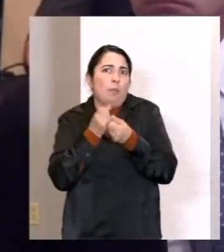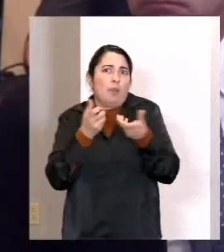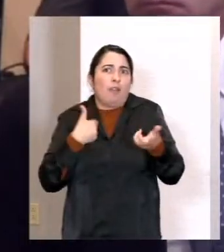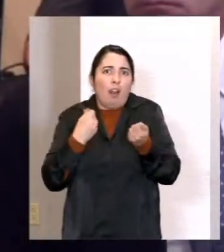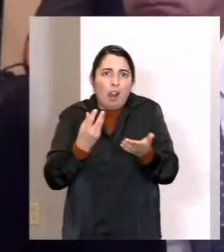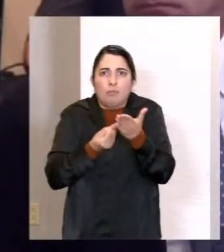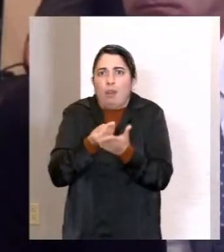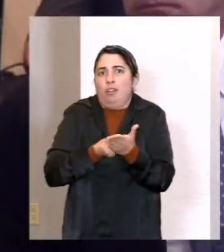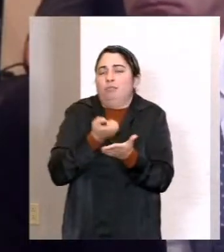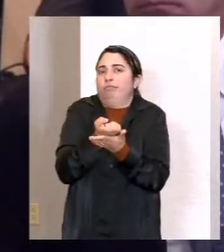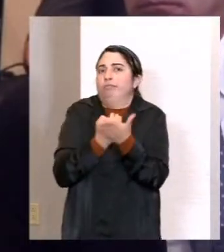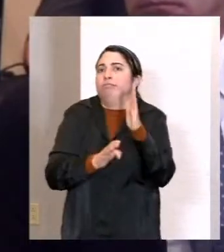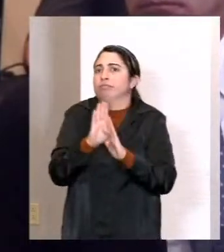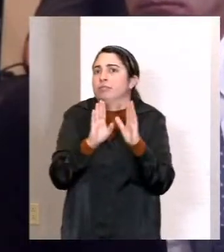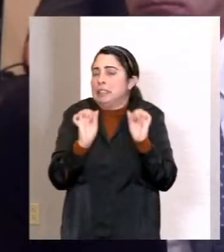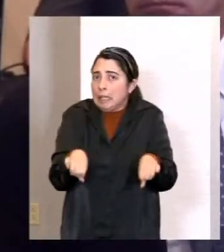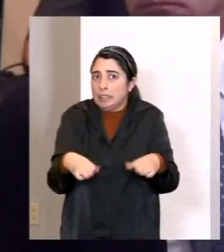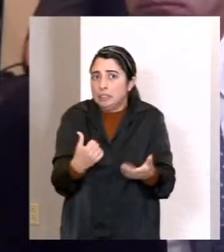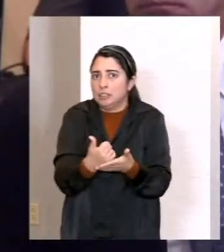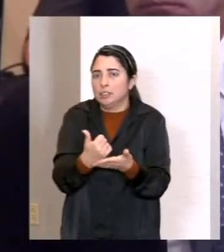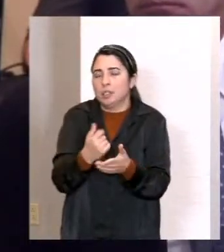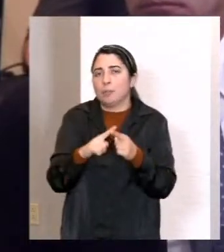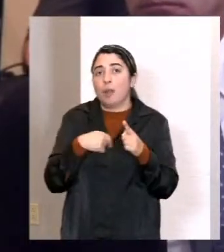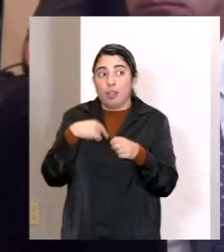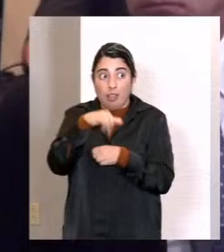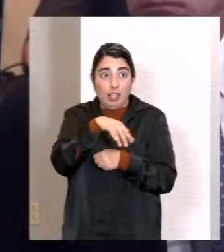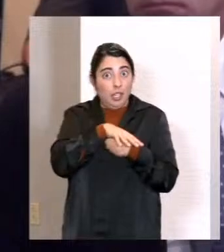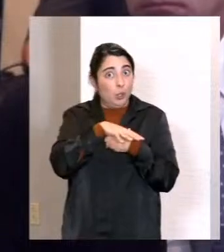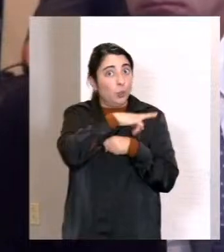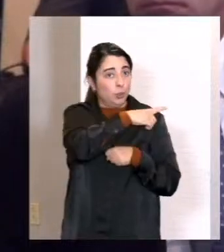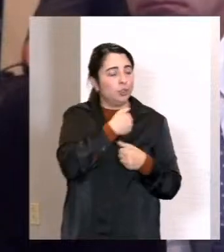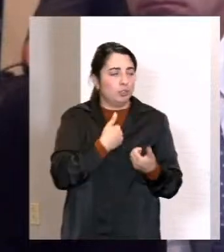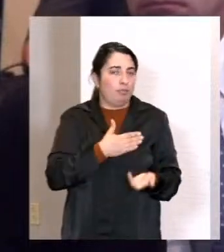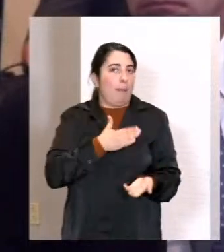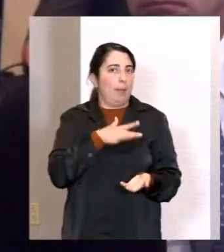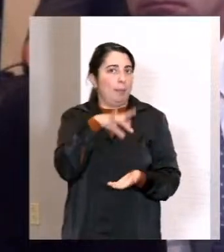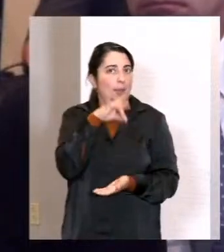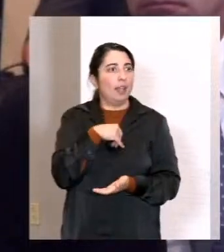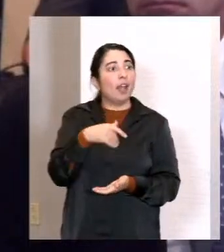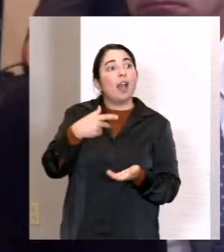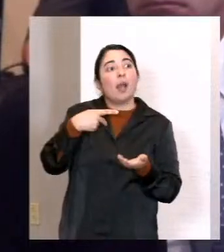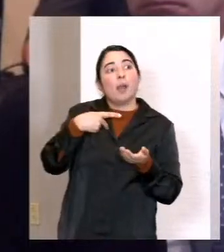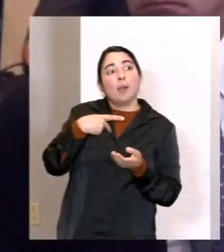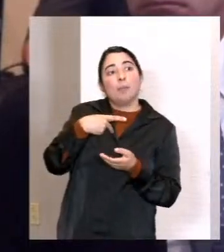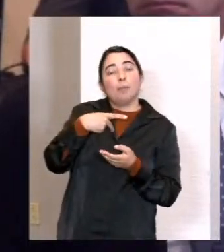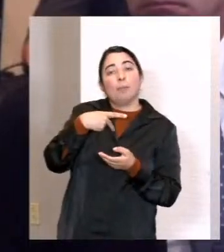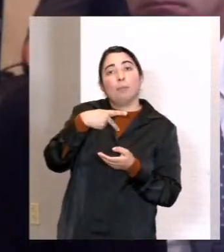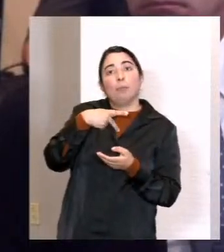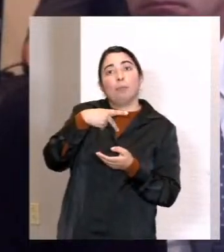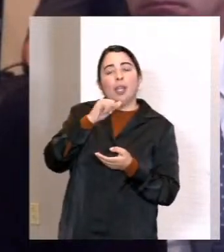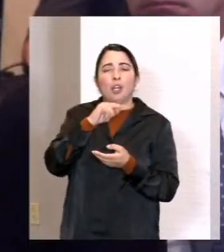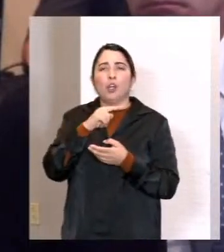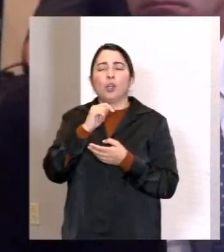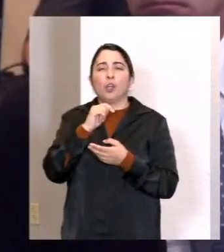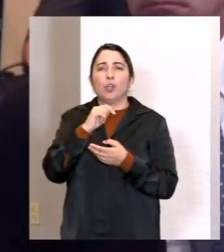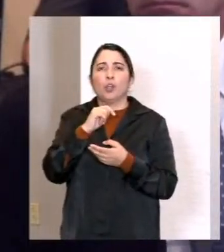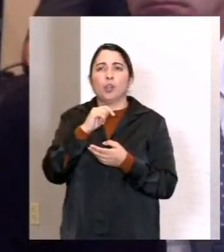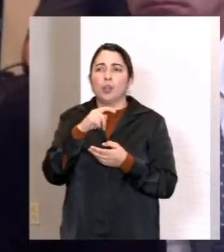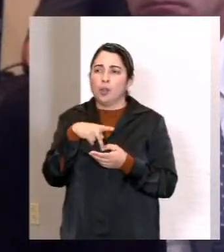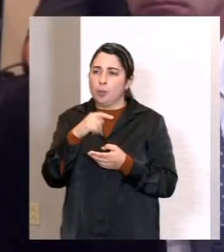Regarding the location of this, I'm glad you guys did pick a place that was near Teterboro Airport, because that's